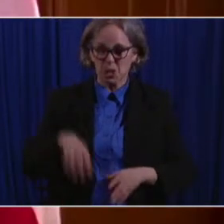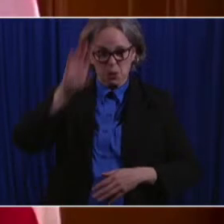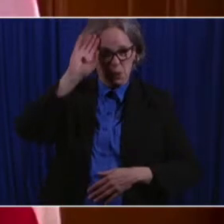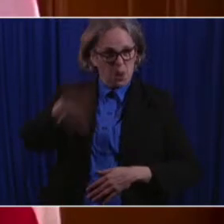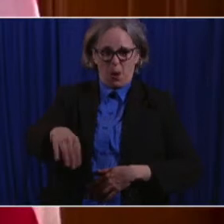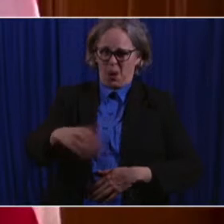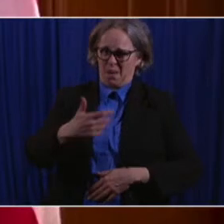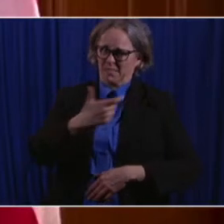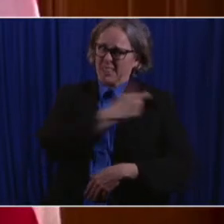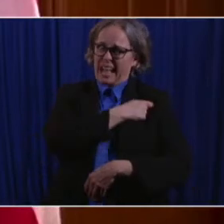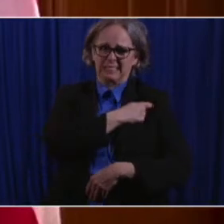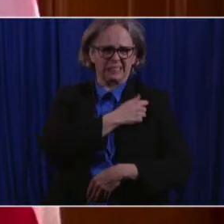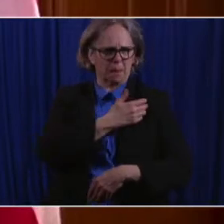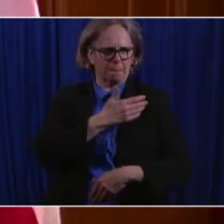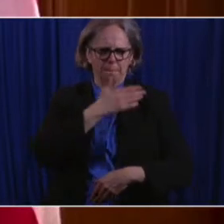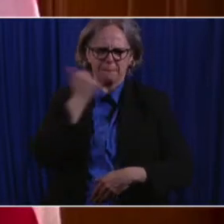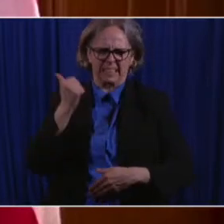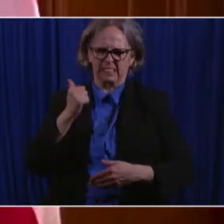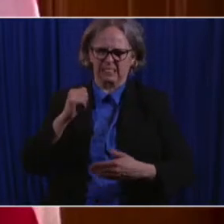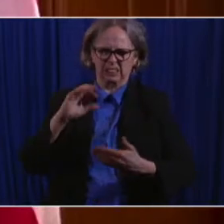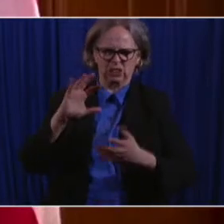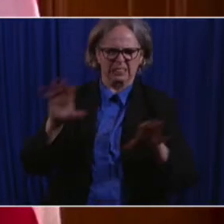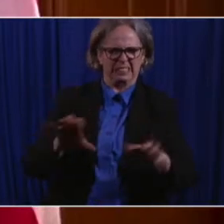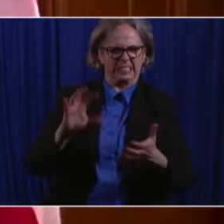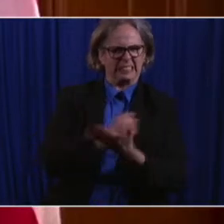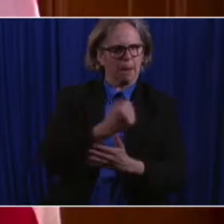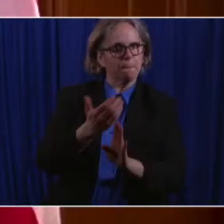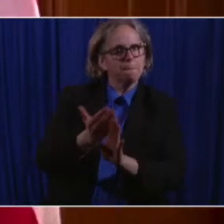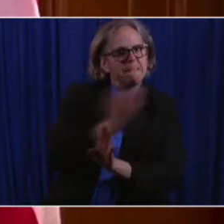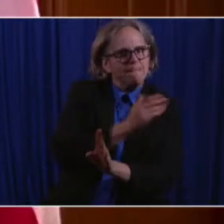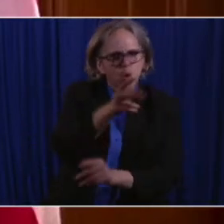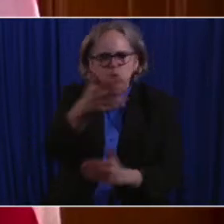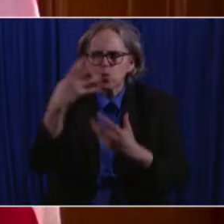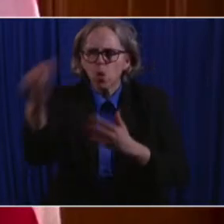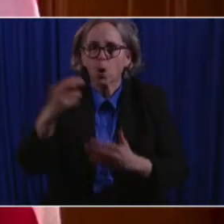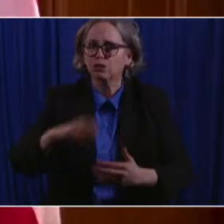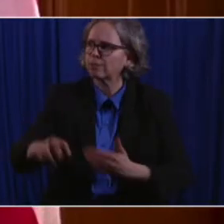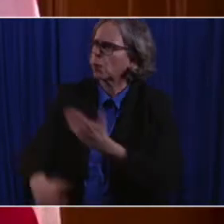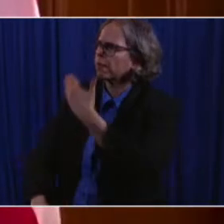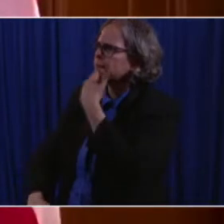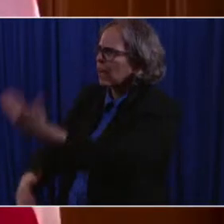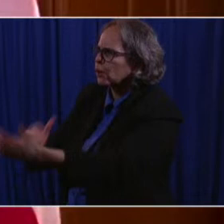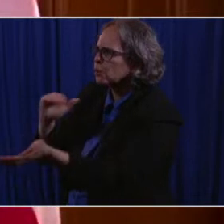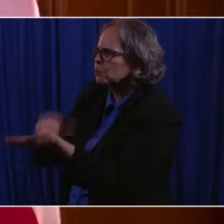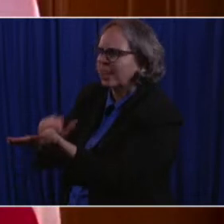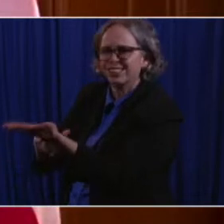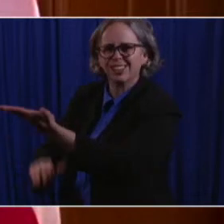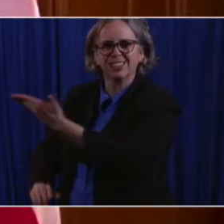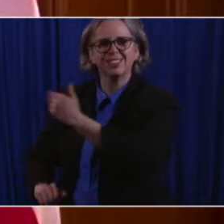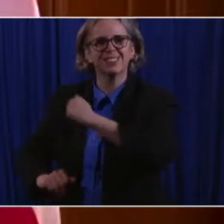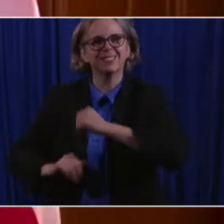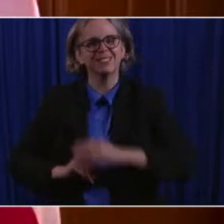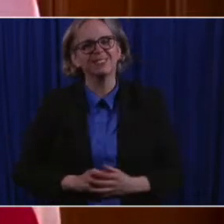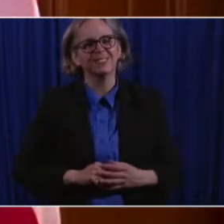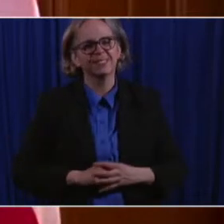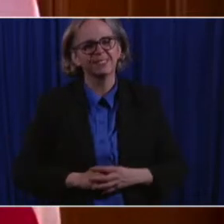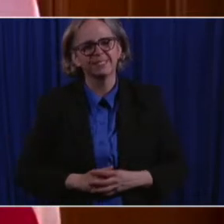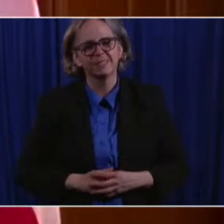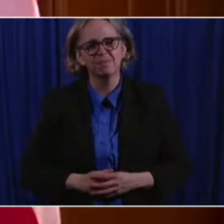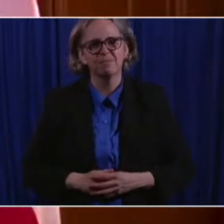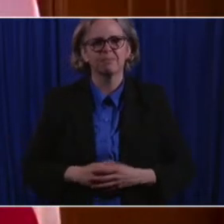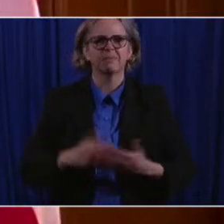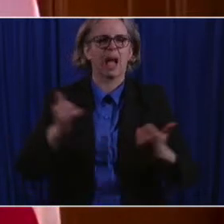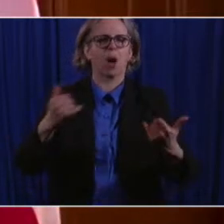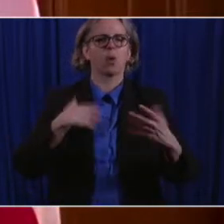a smart thing to do. So thank you. Thank you very, very much. I want to talk for a moment about nursing homes and assisted living